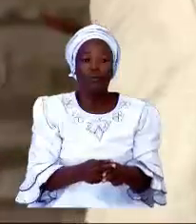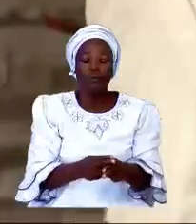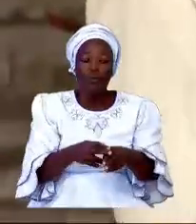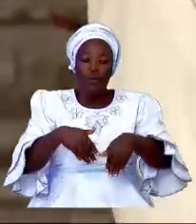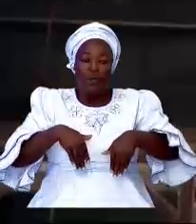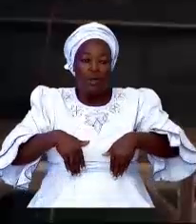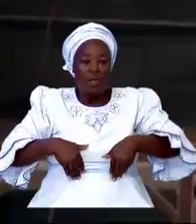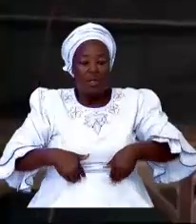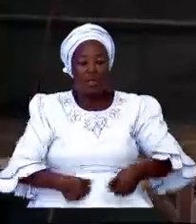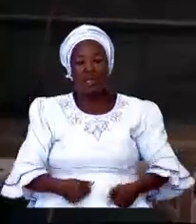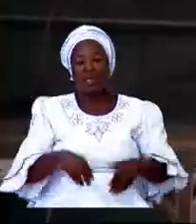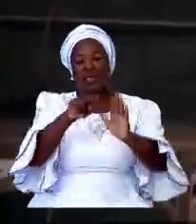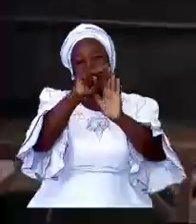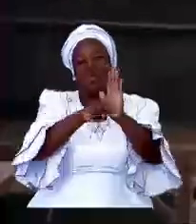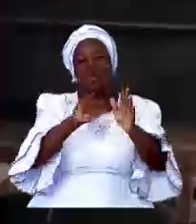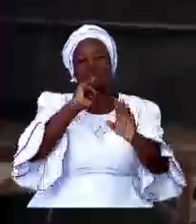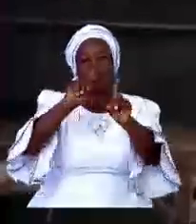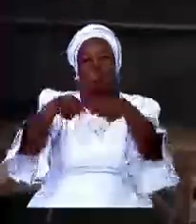Jesus' name. Yeah.